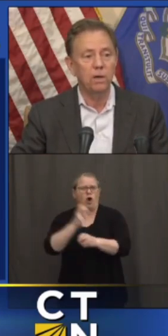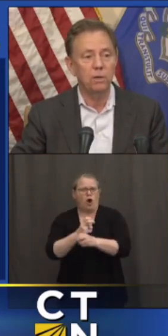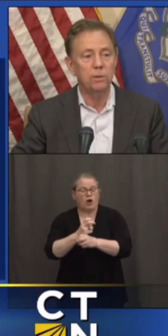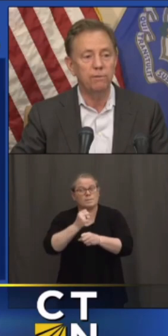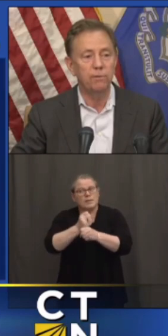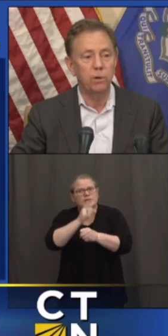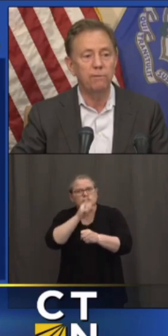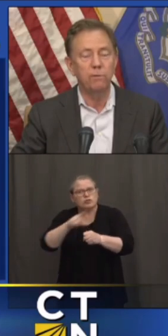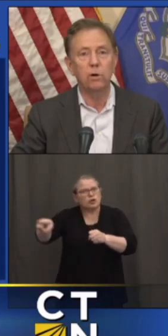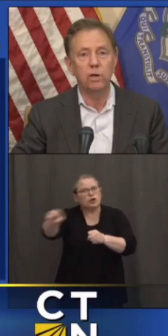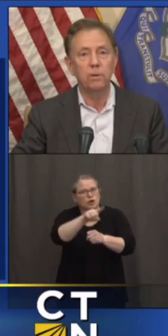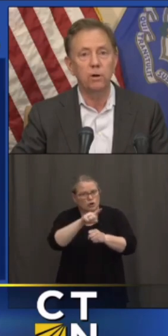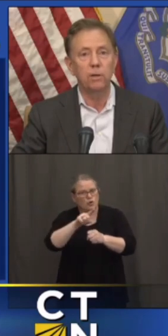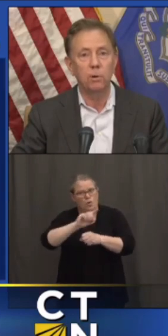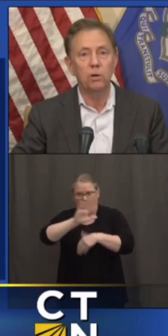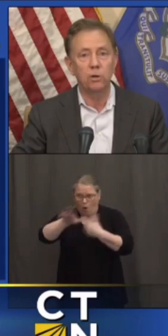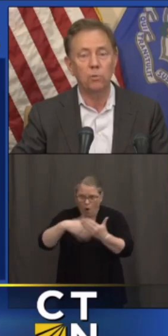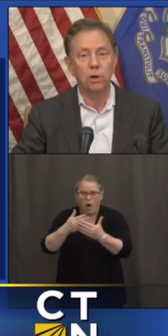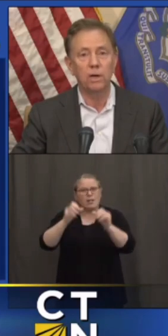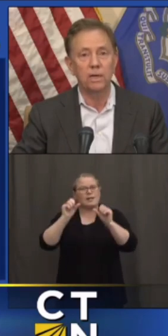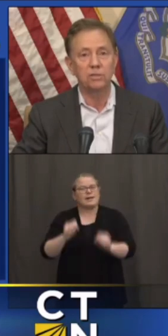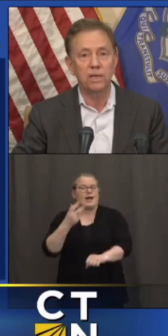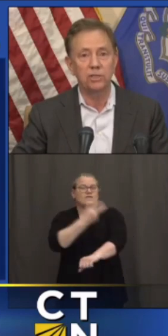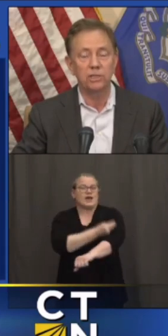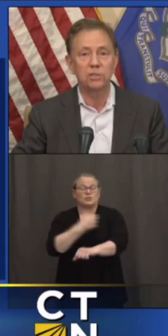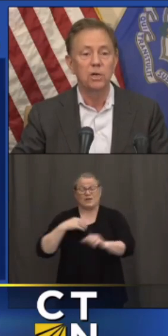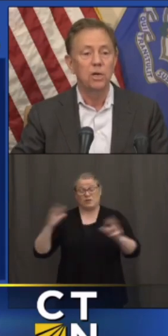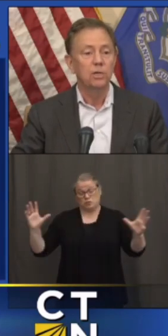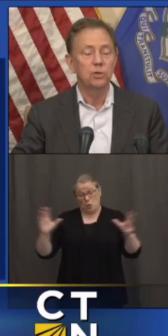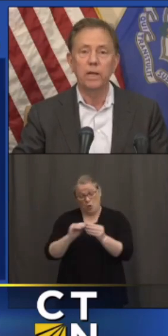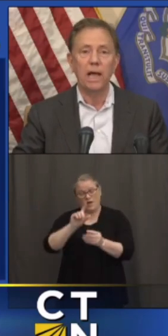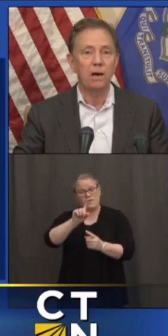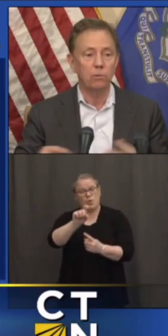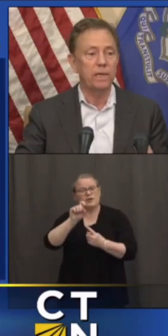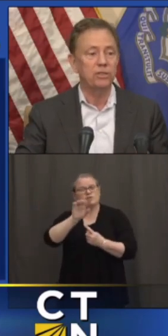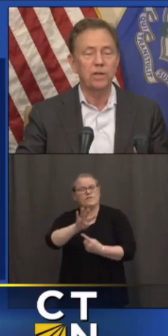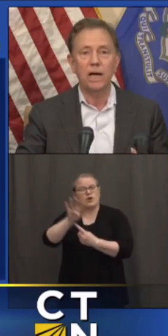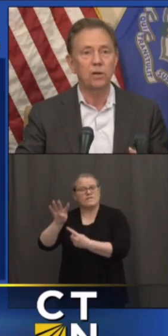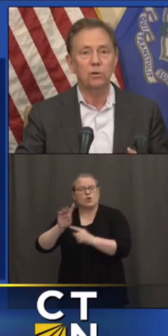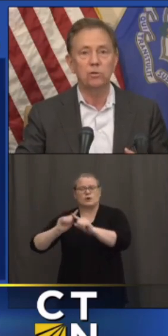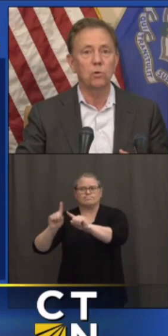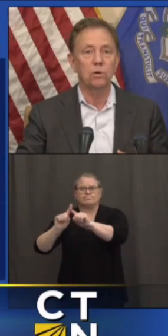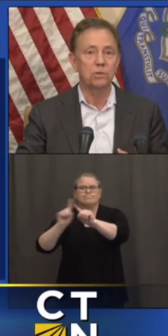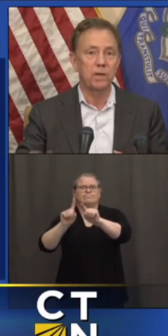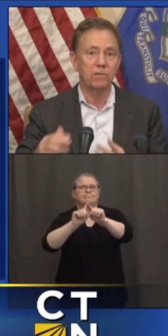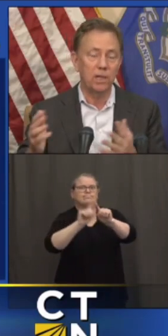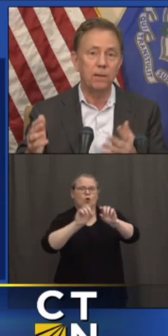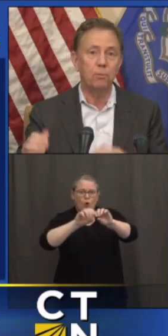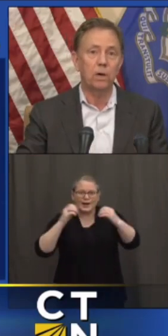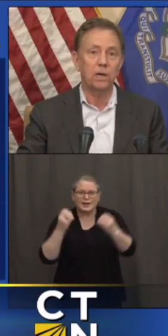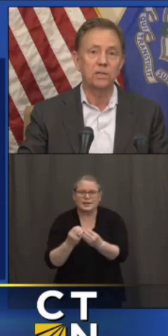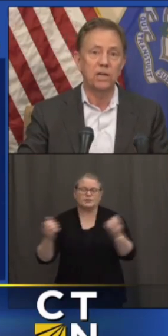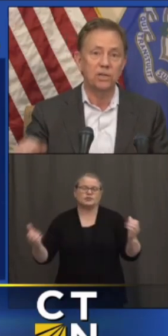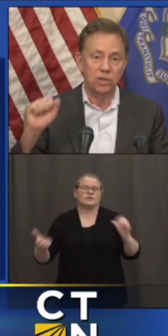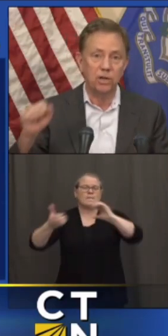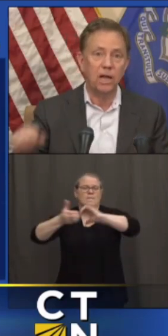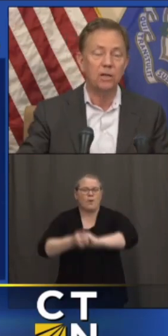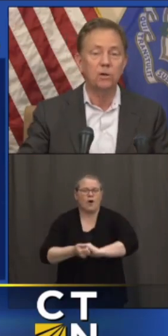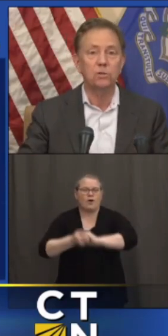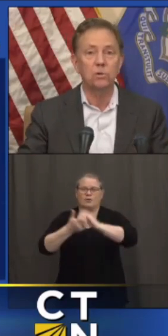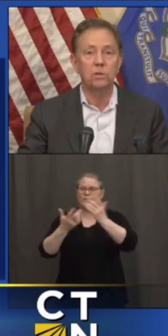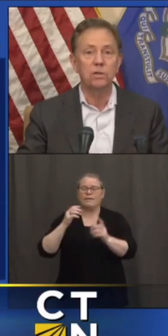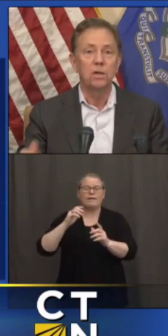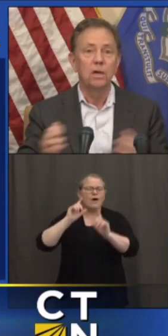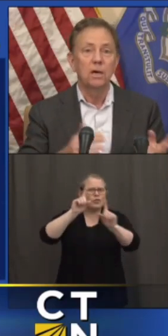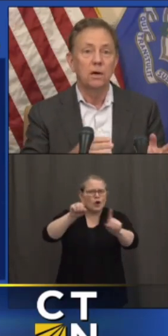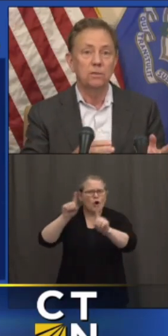with 144 community partner organizations doing outreach, knocking on doors. We have the LEAP organization. They're knocking